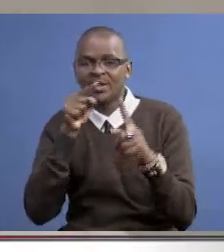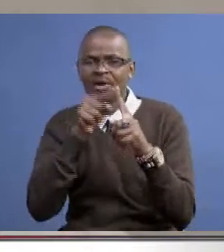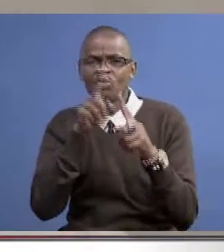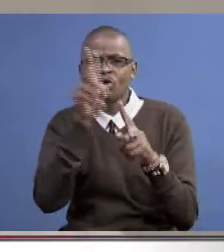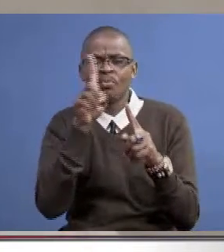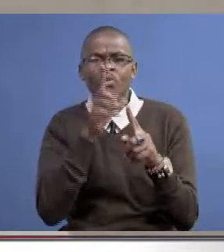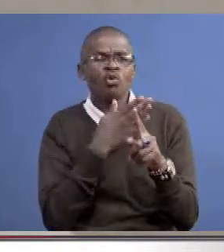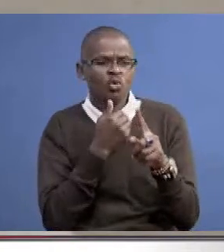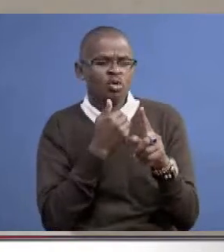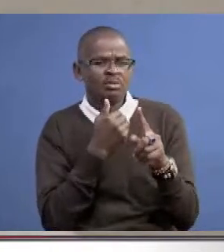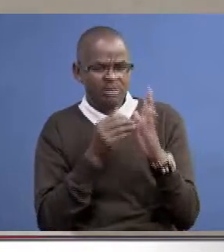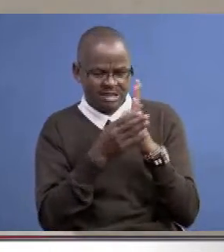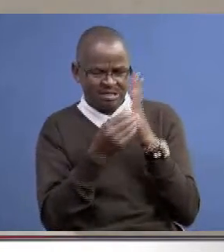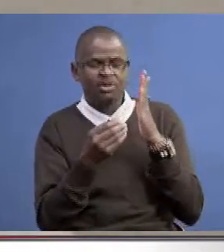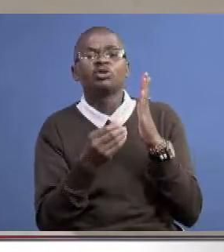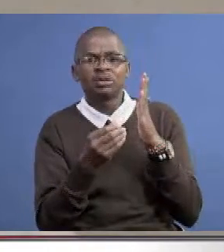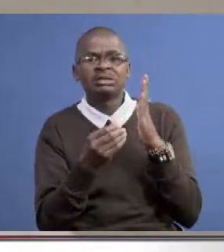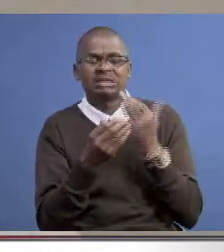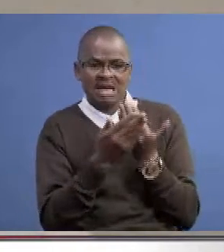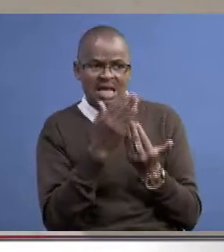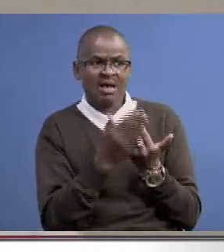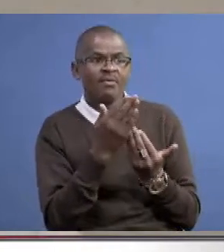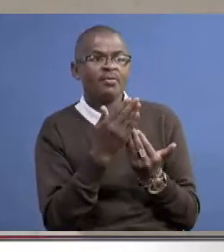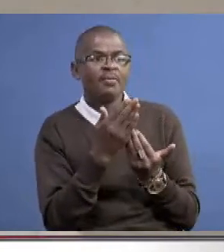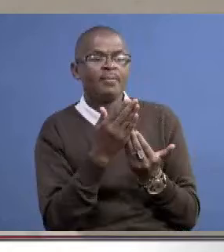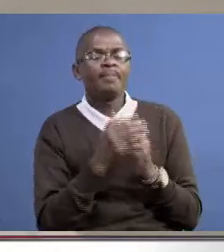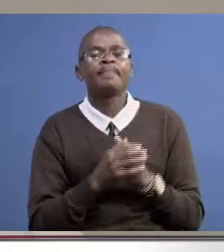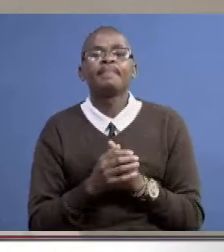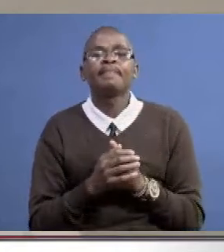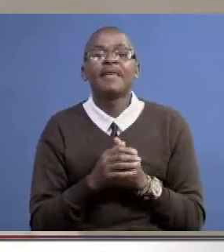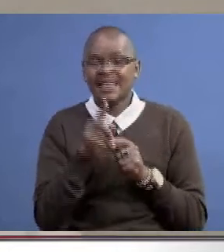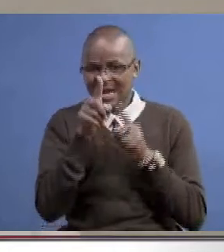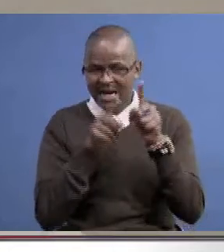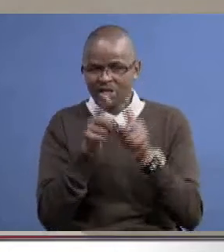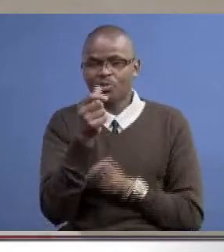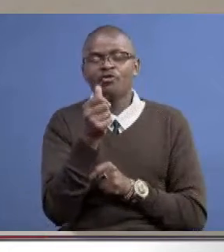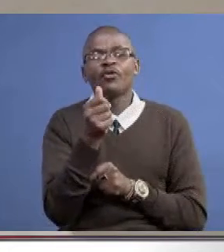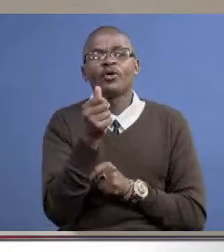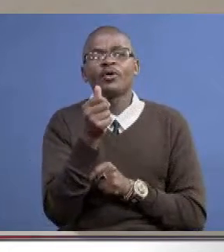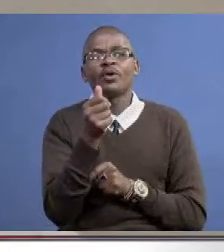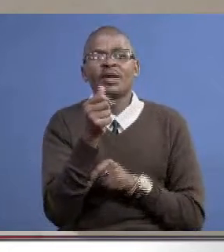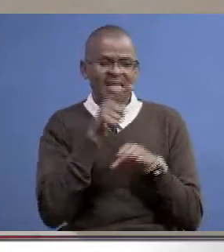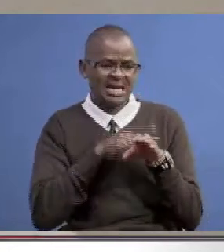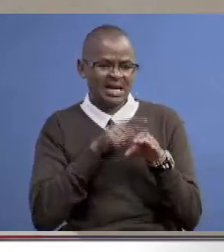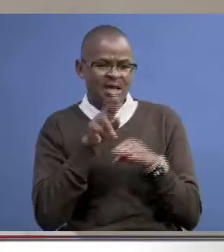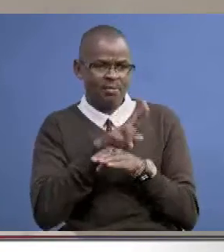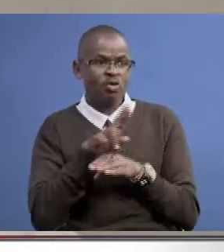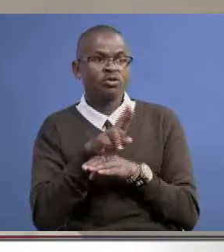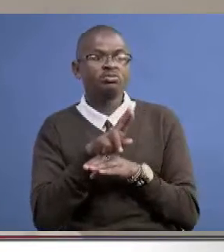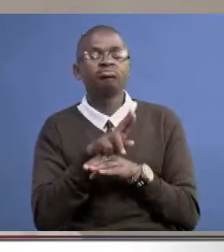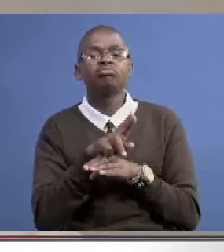seek specialist care, okay? The transport, the time spent,